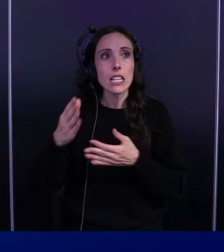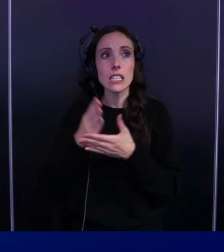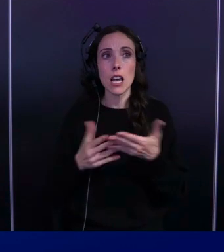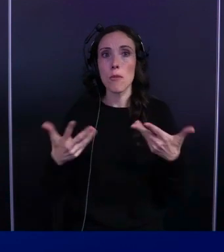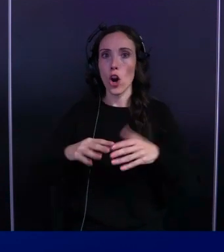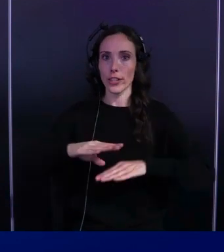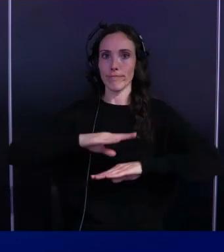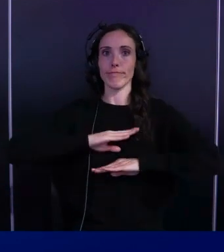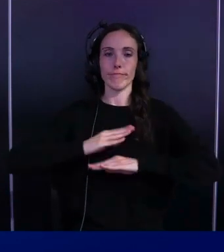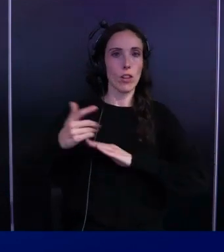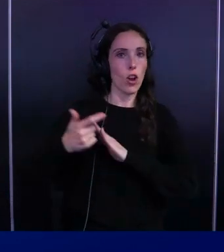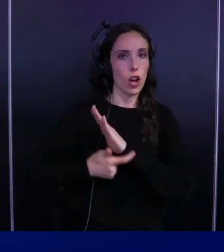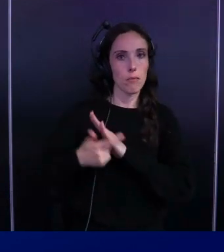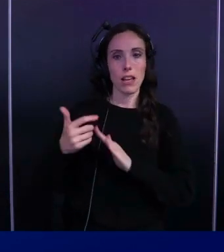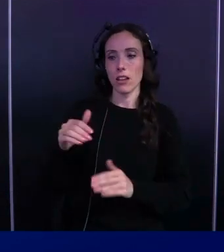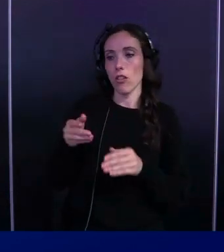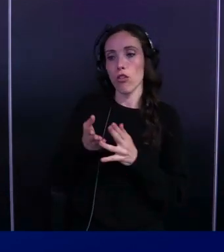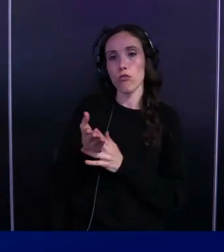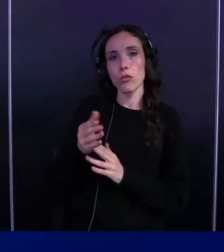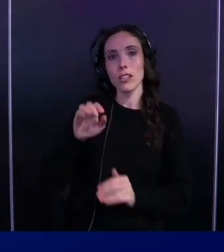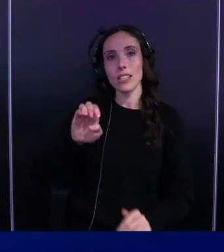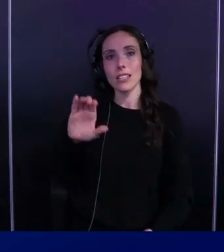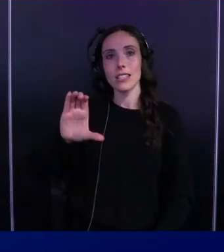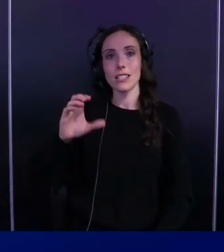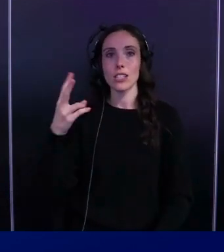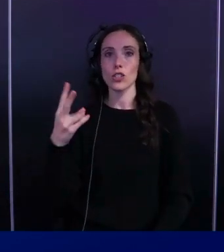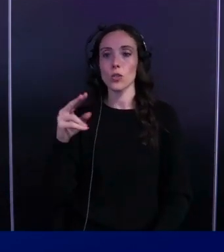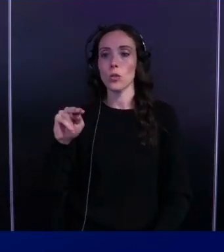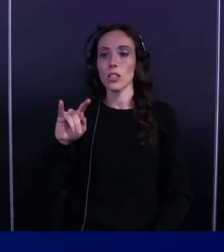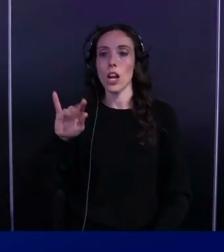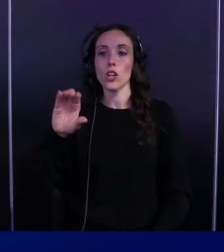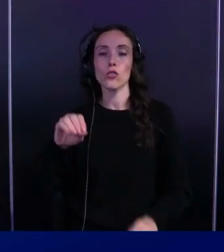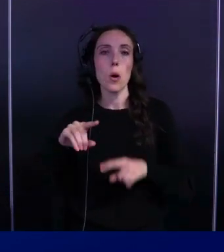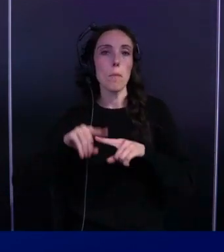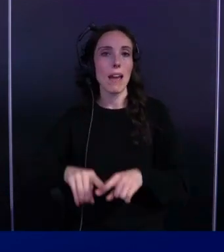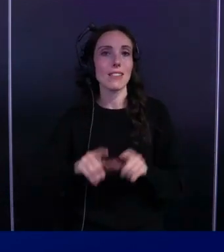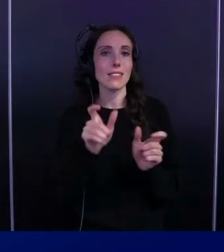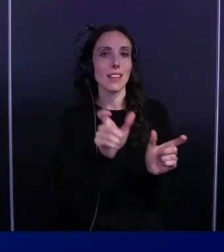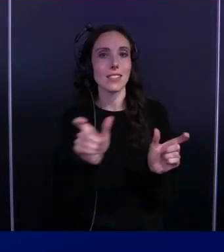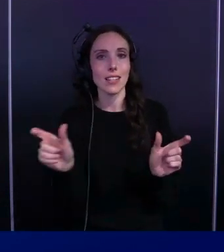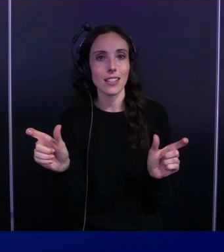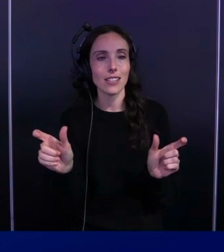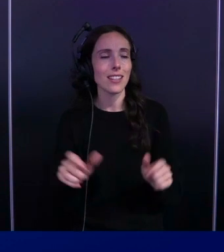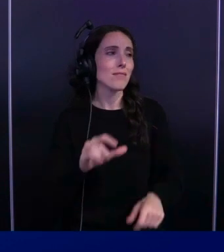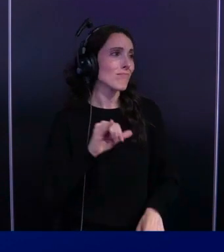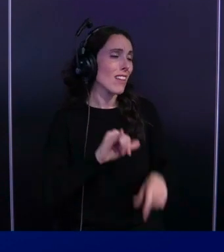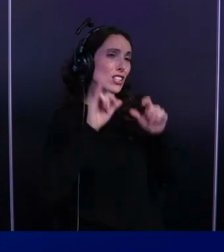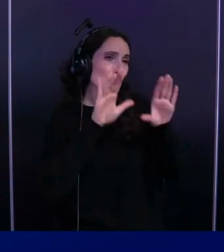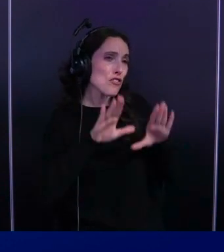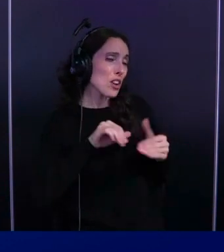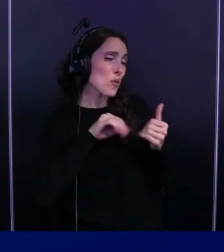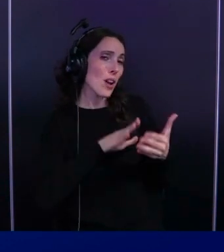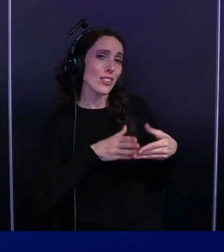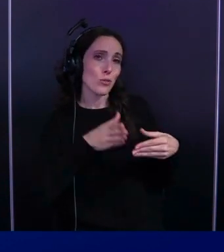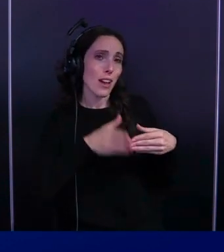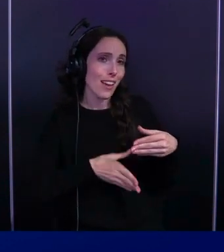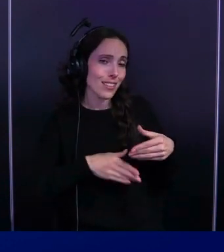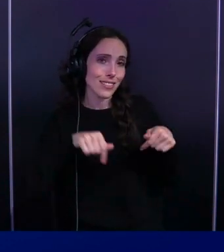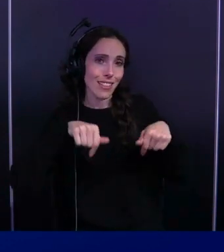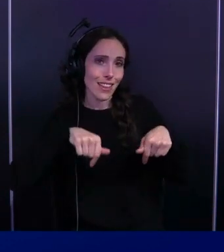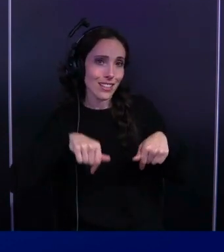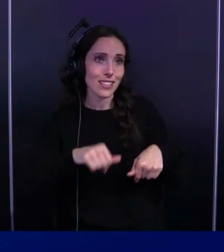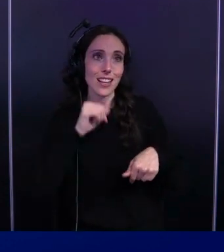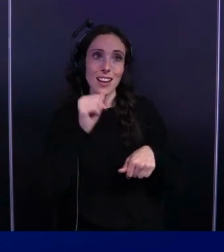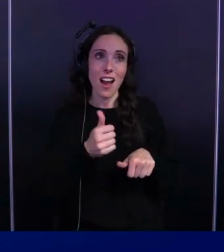by default with EC2 Nitro-based instances. I think that's a great way to end. Is just like, not every element